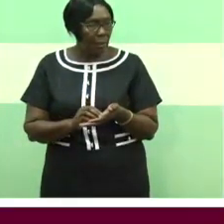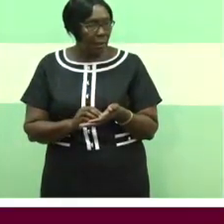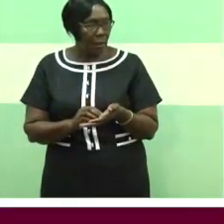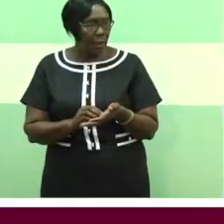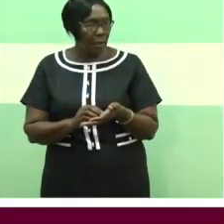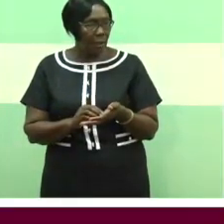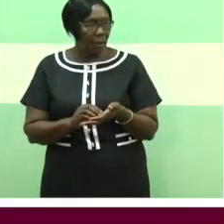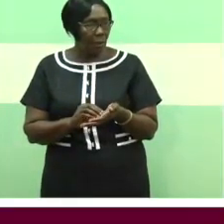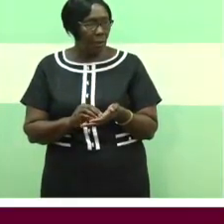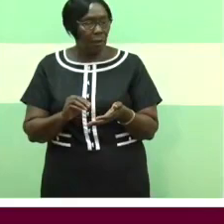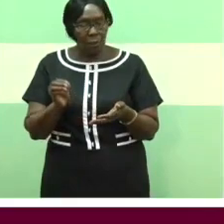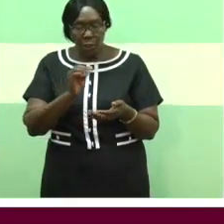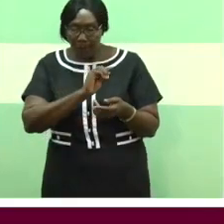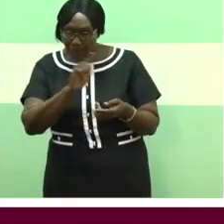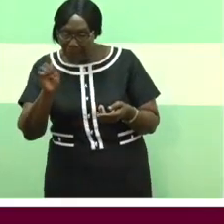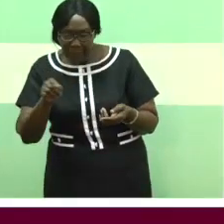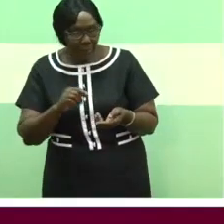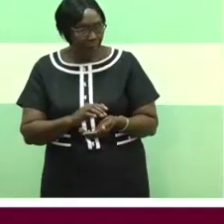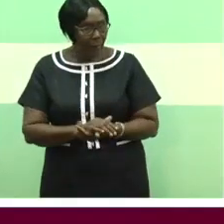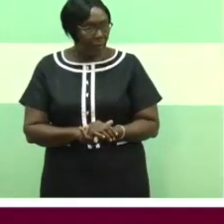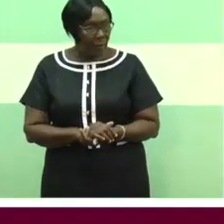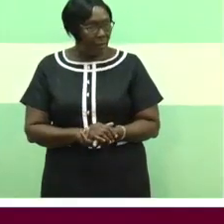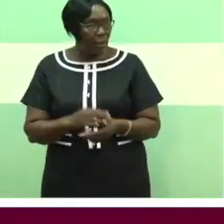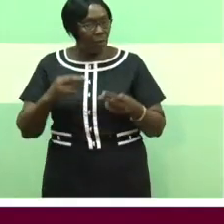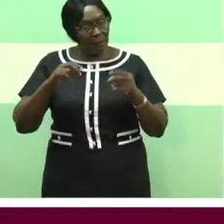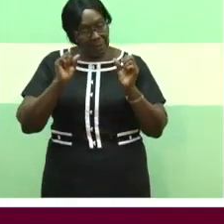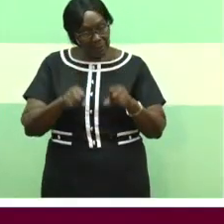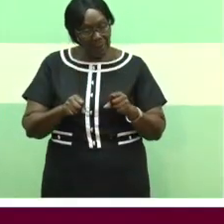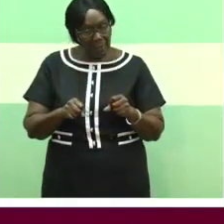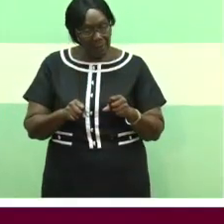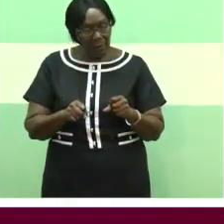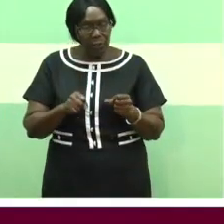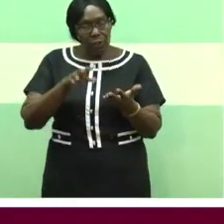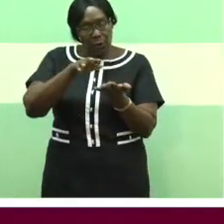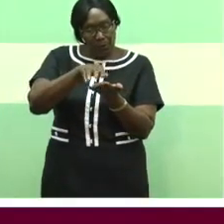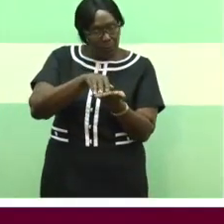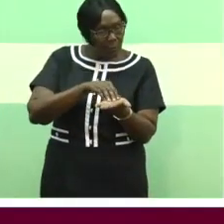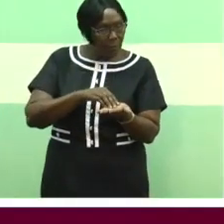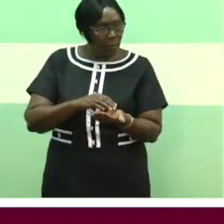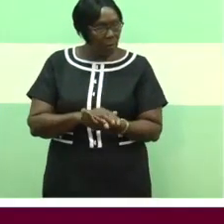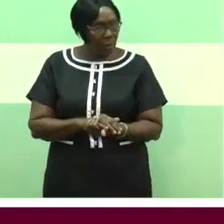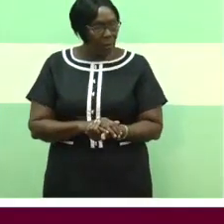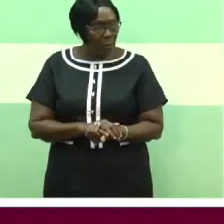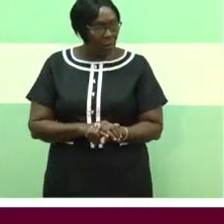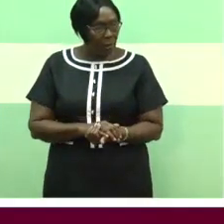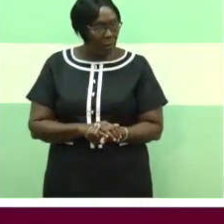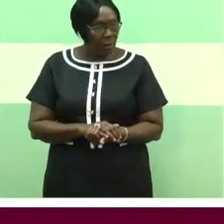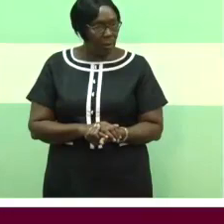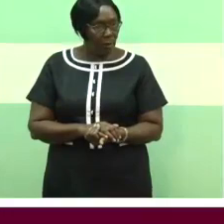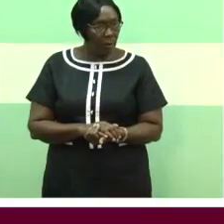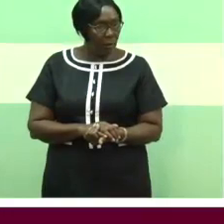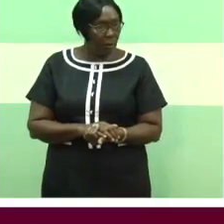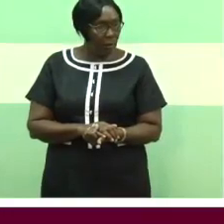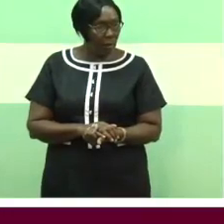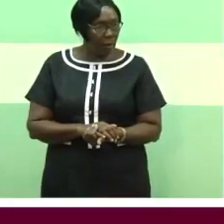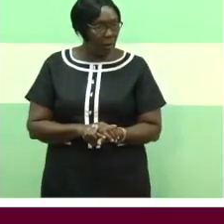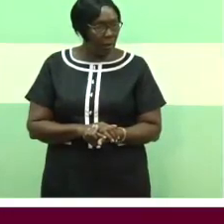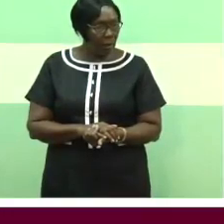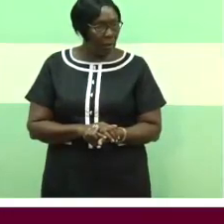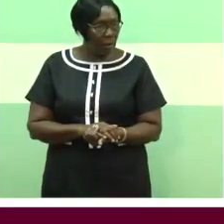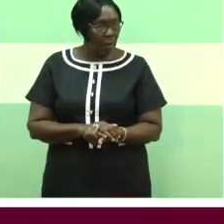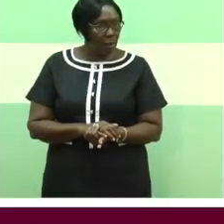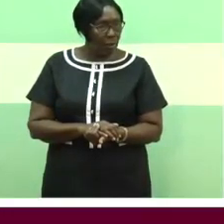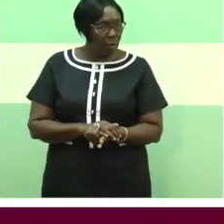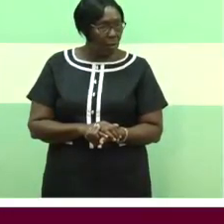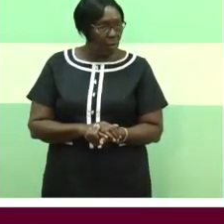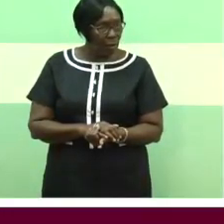So I'm just going to show you how easy it is. So you may not be able to print or cut out, but you can do a little drawing, right? So